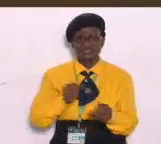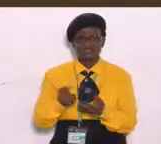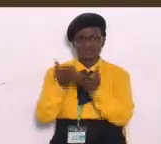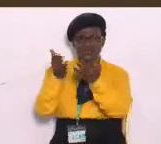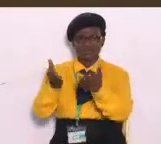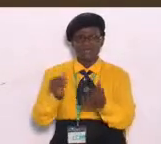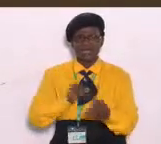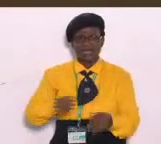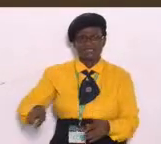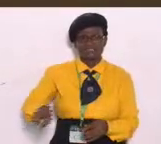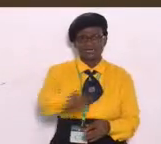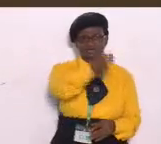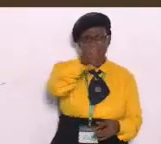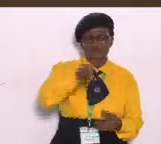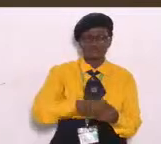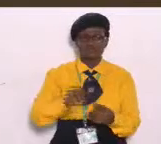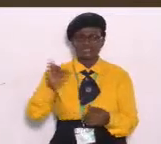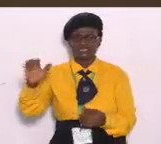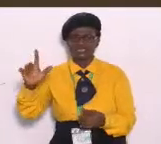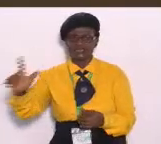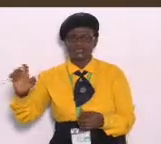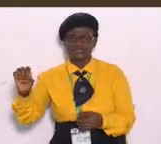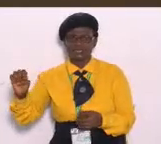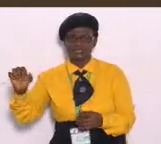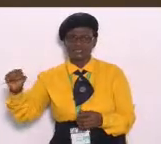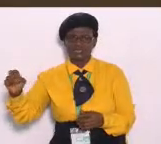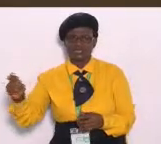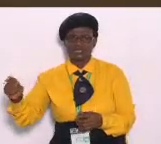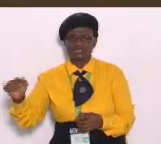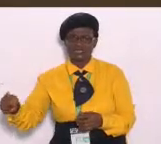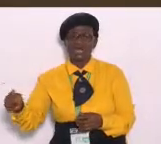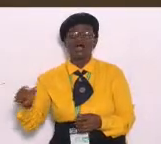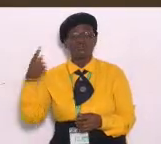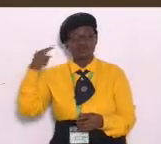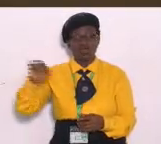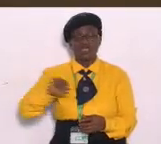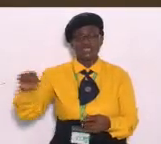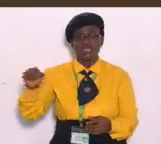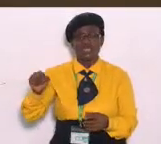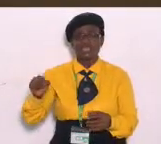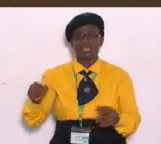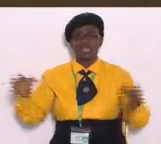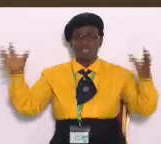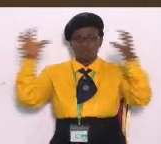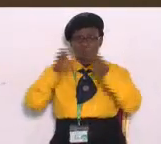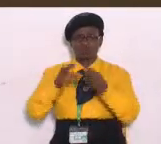And I traveled to Elisha for a crusade.